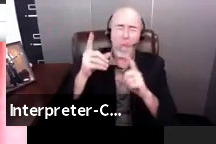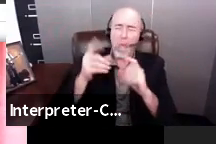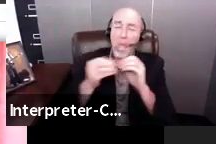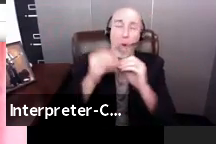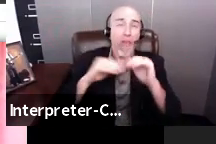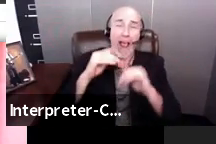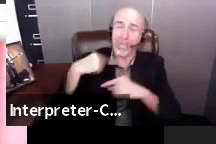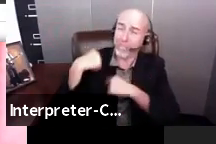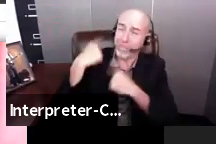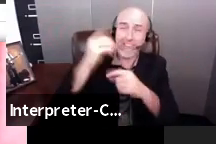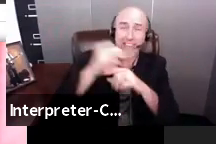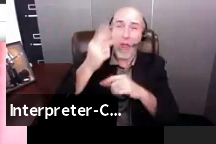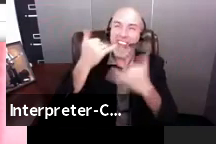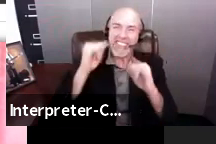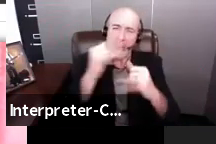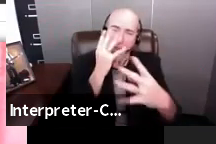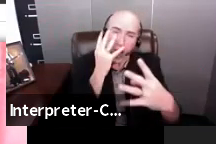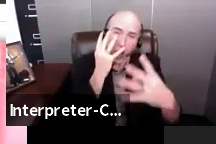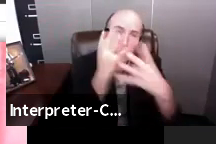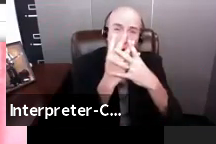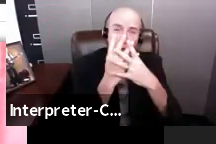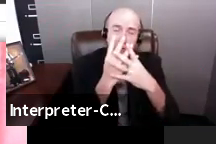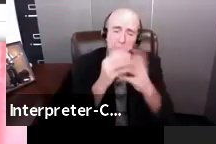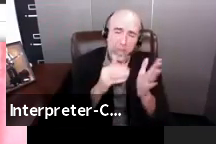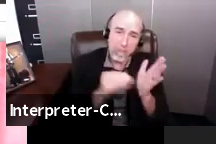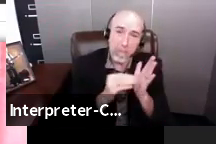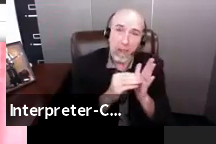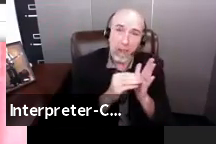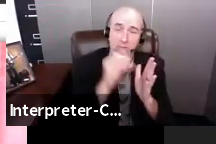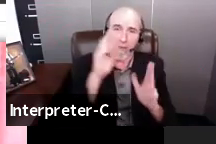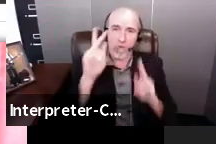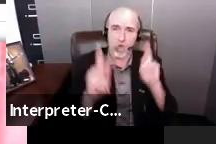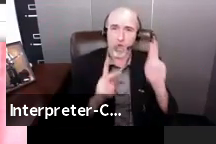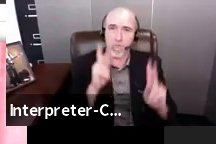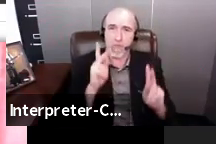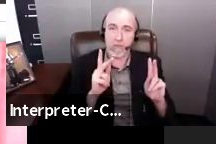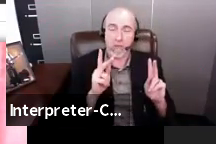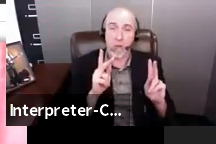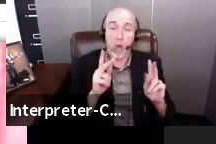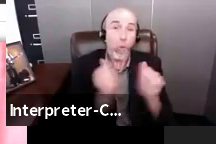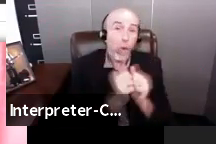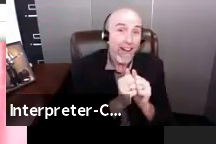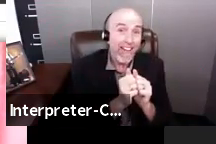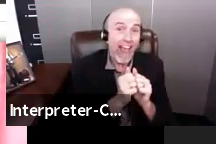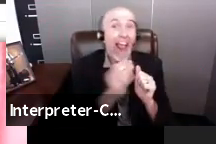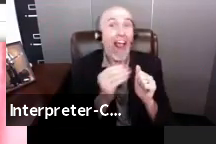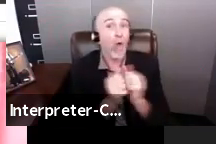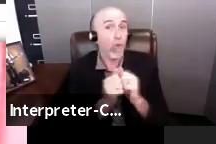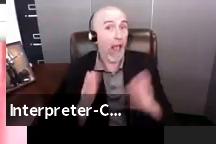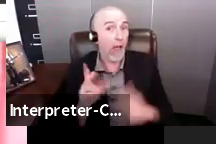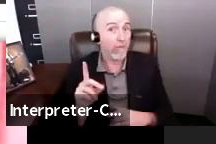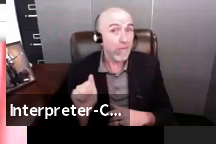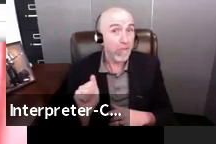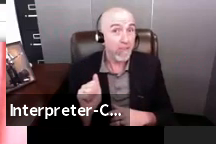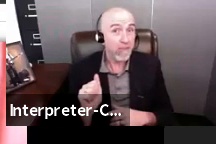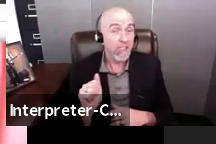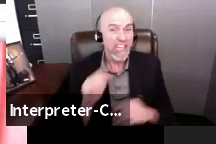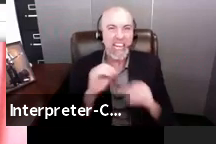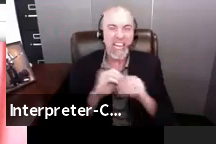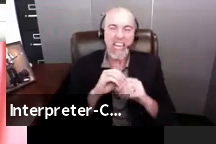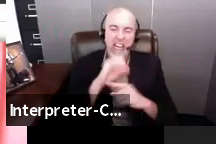still incarcerates millions of humans with and without disabilities in